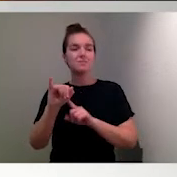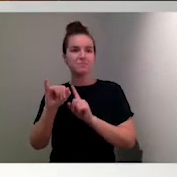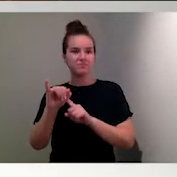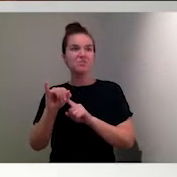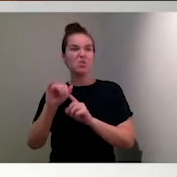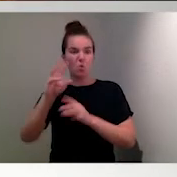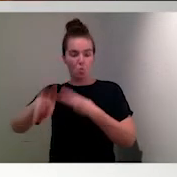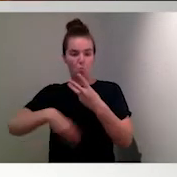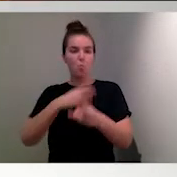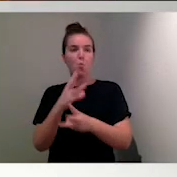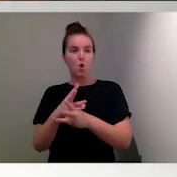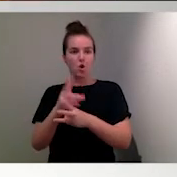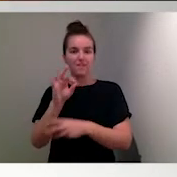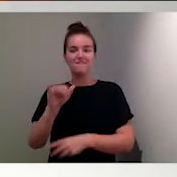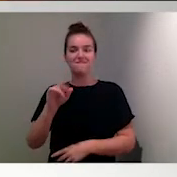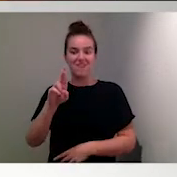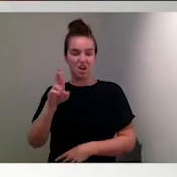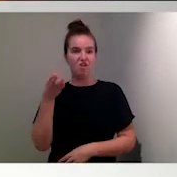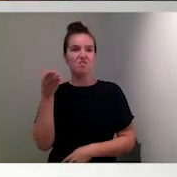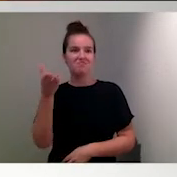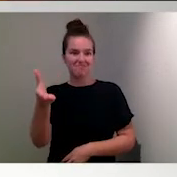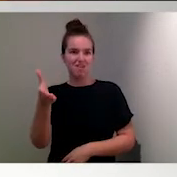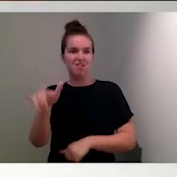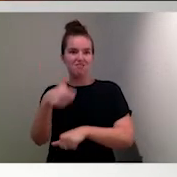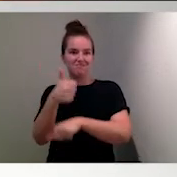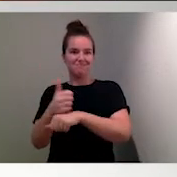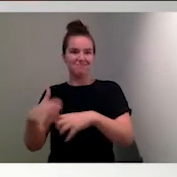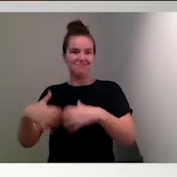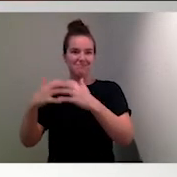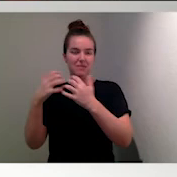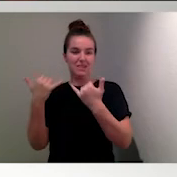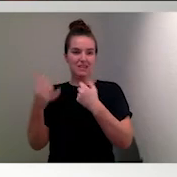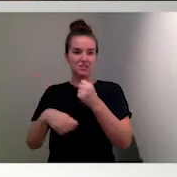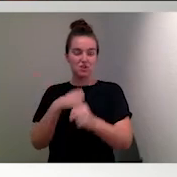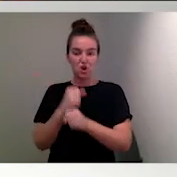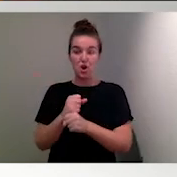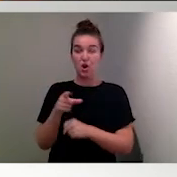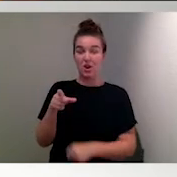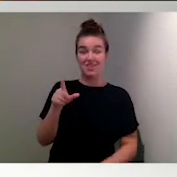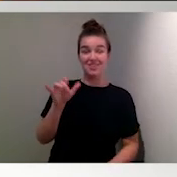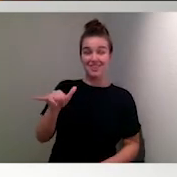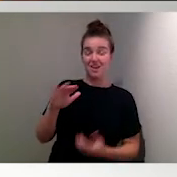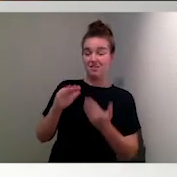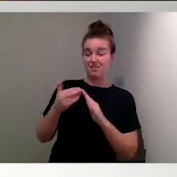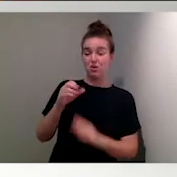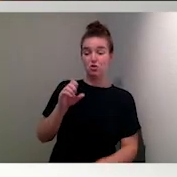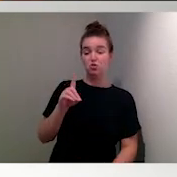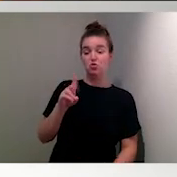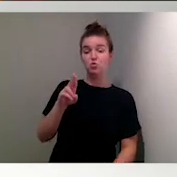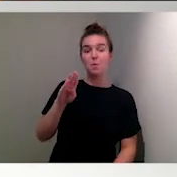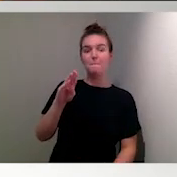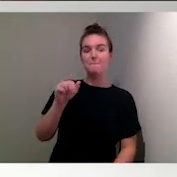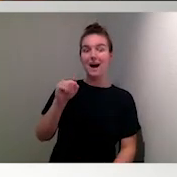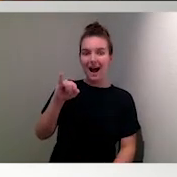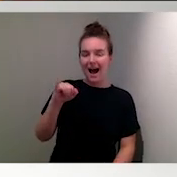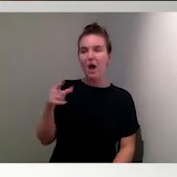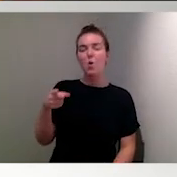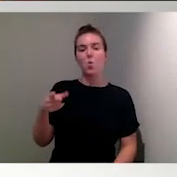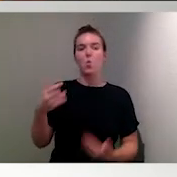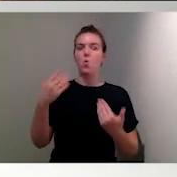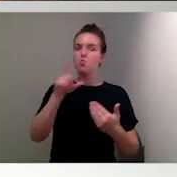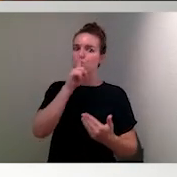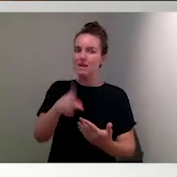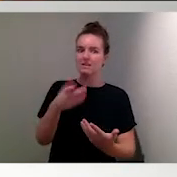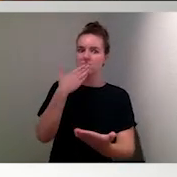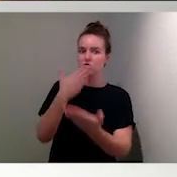and we're really excited about everything that they have to offer. So he's talking about going to the World Fair next year